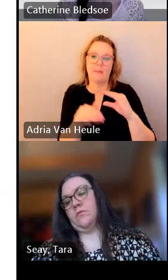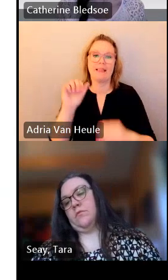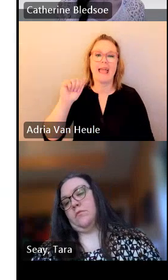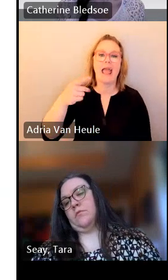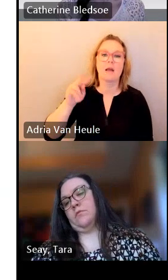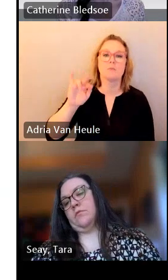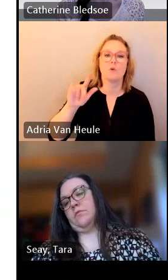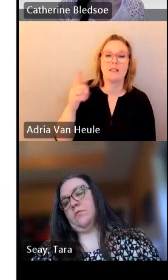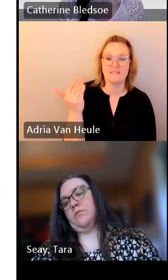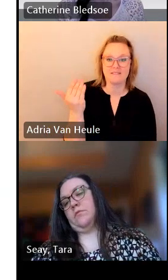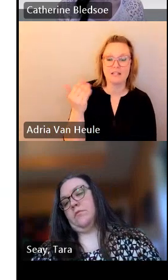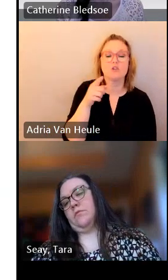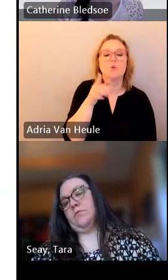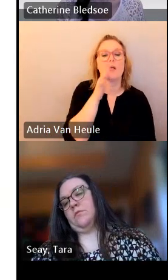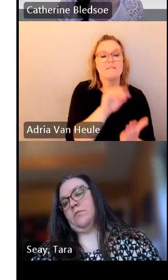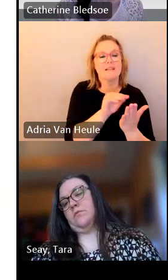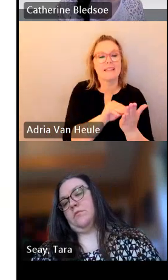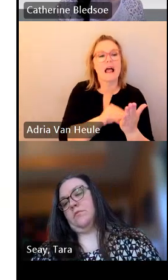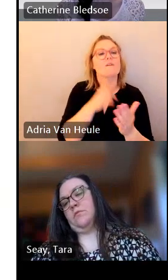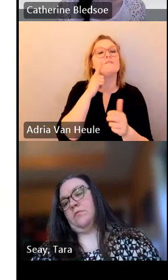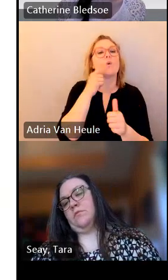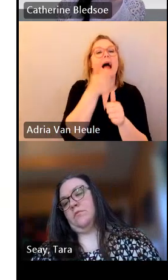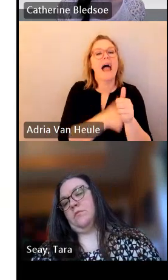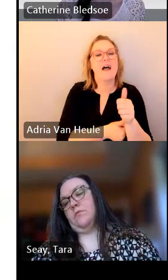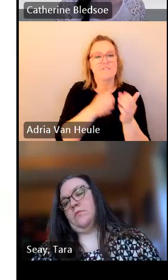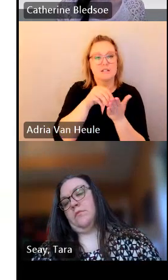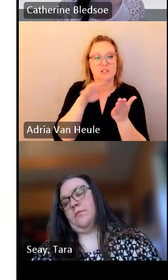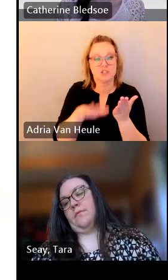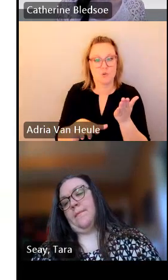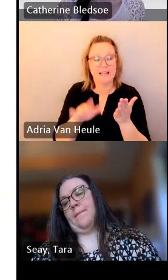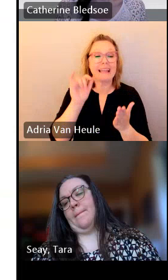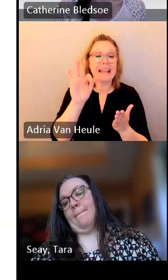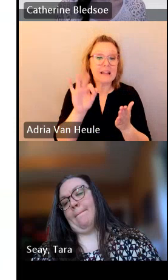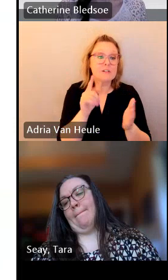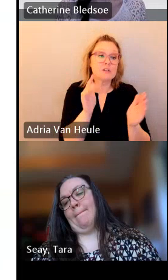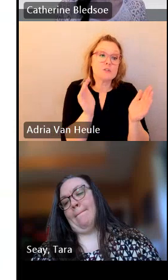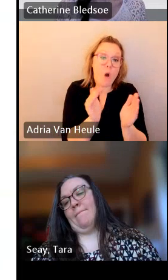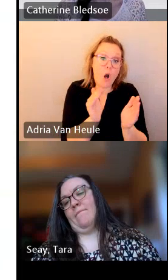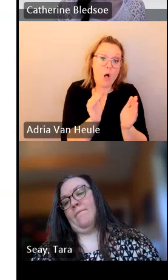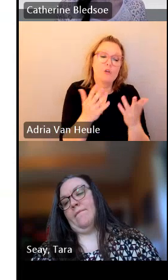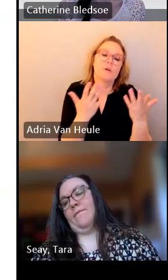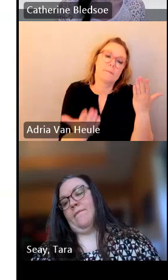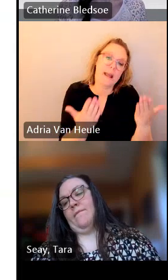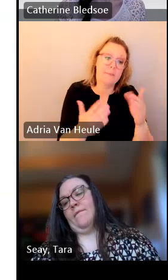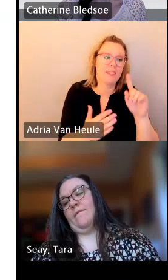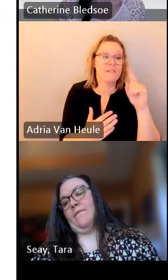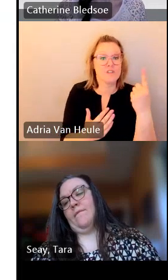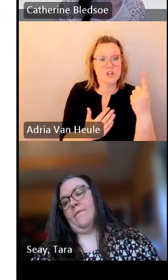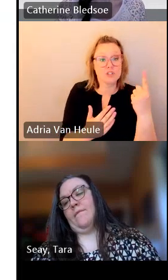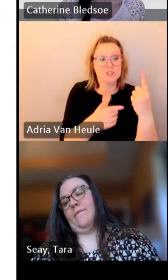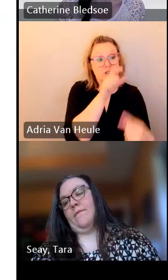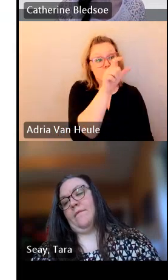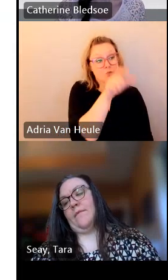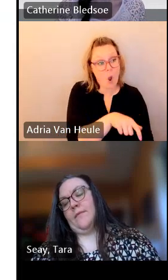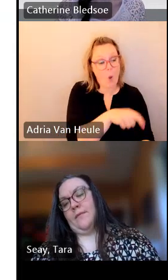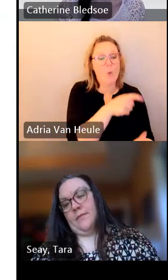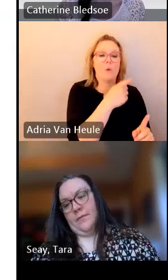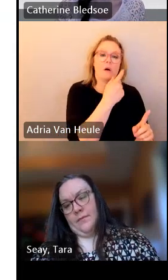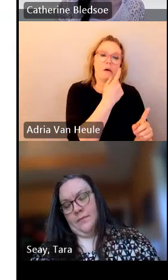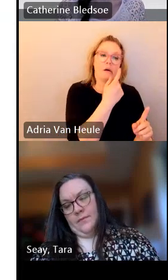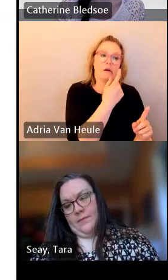every student. So if you are in a smaller district, one row might be one student, the second row is a second student. Maybe you only have 10 rows representing